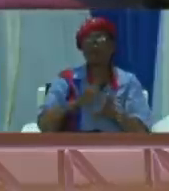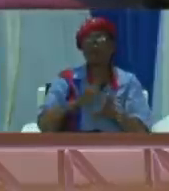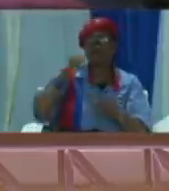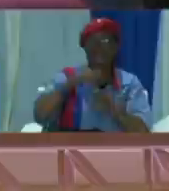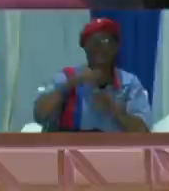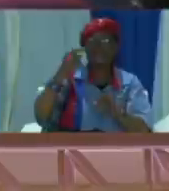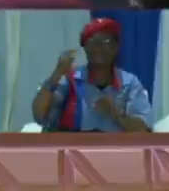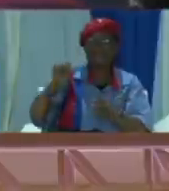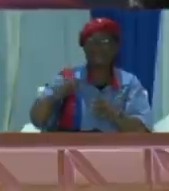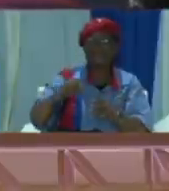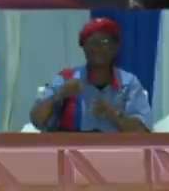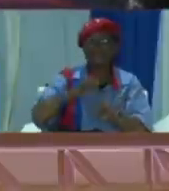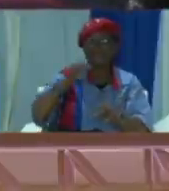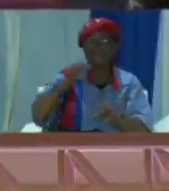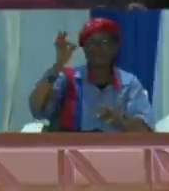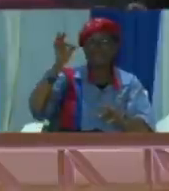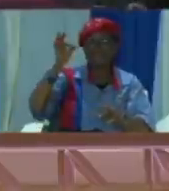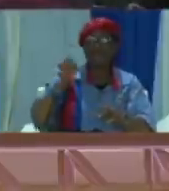spiritual.